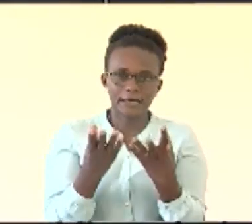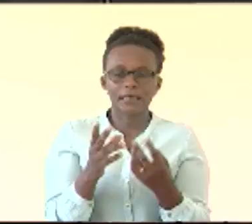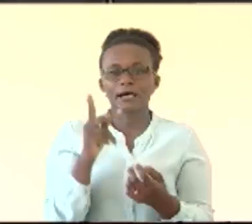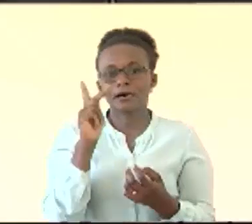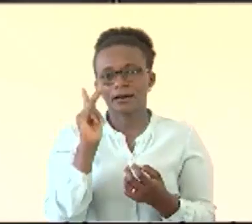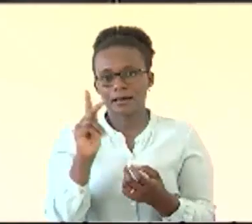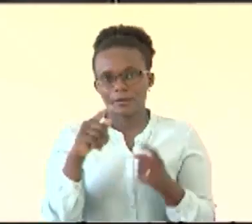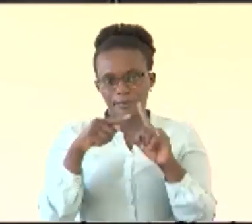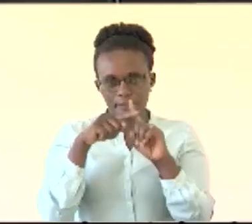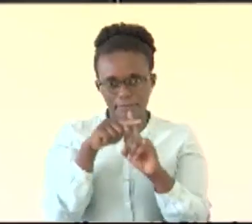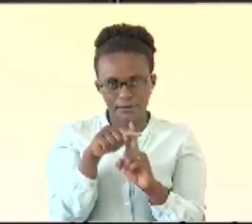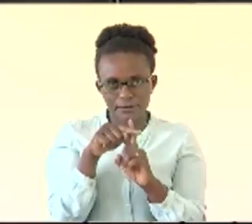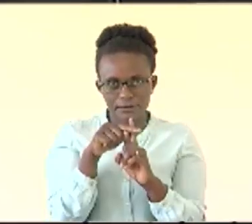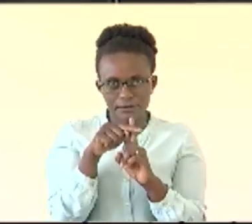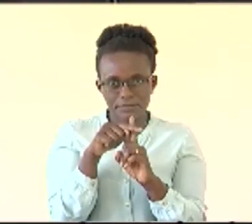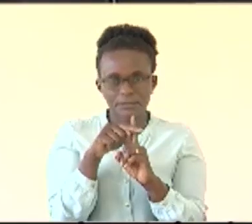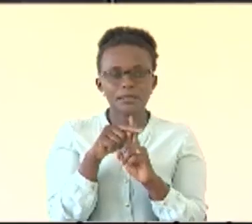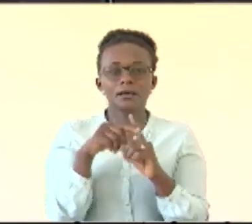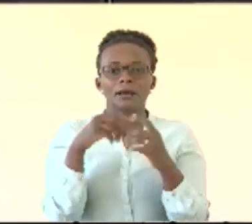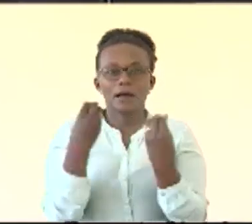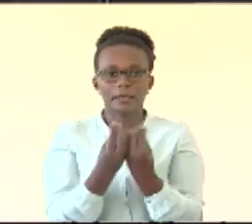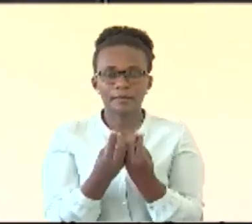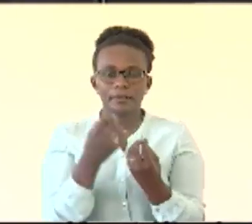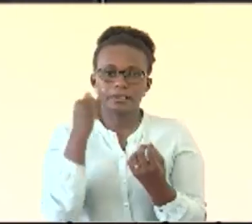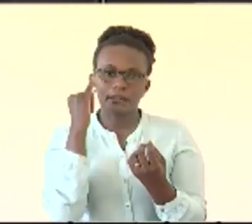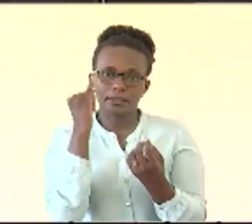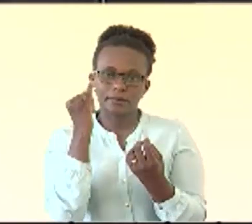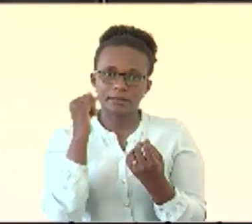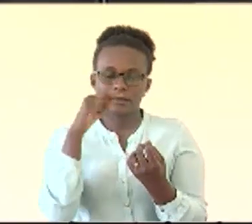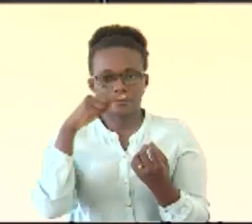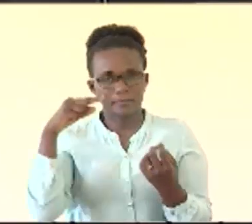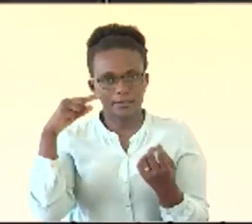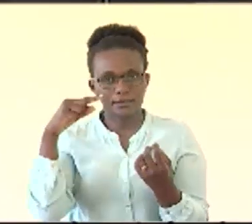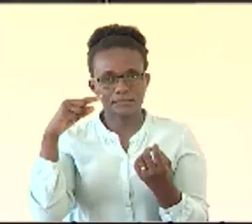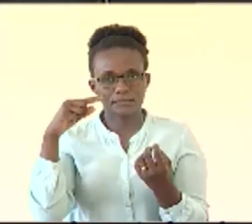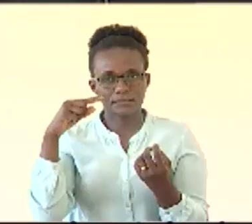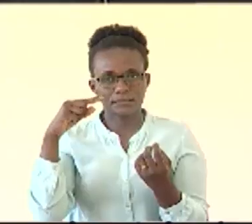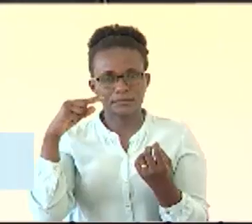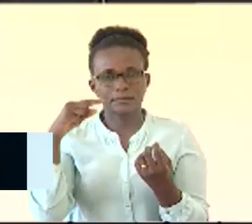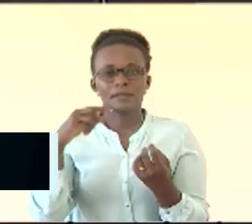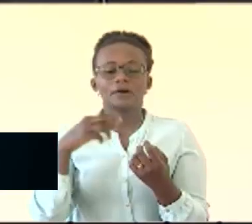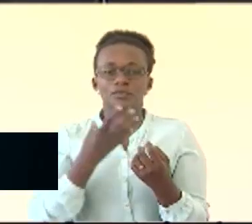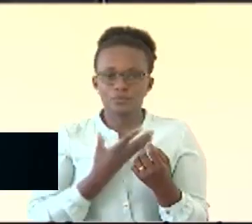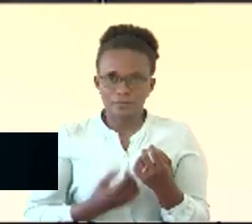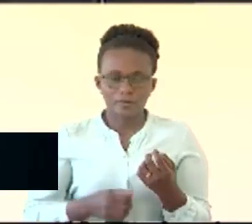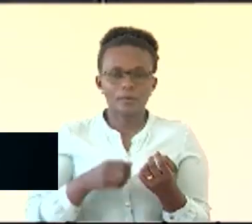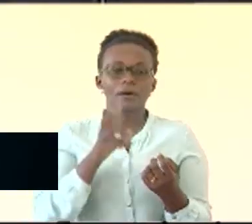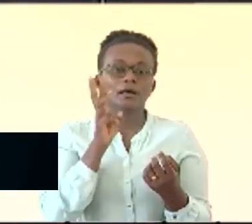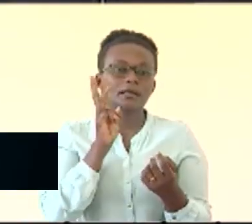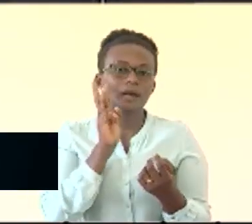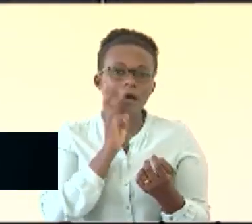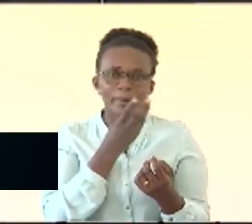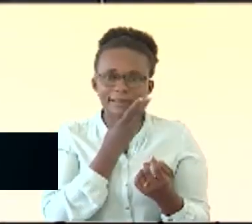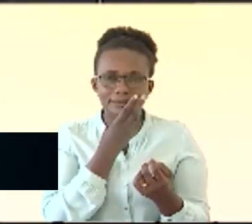solution. Remember we said there is water because it is a dilute solution, so you have